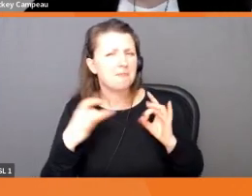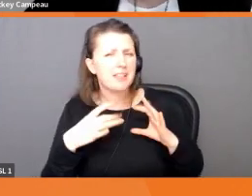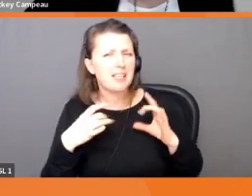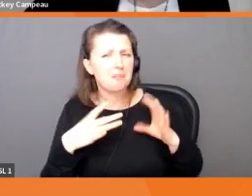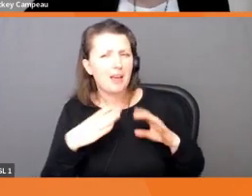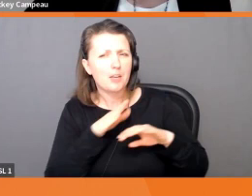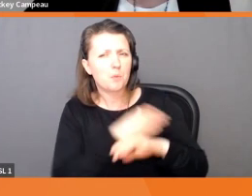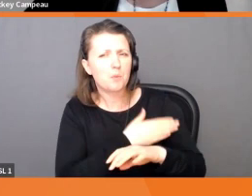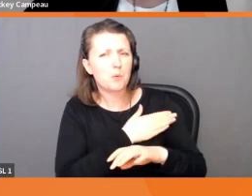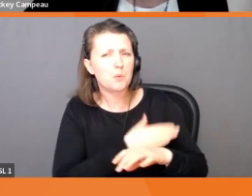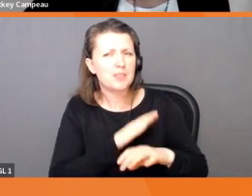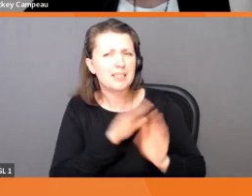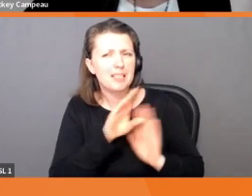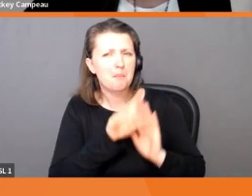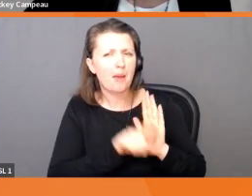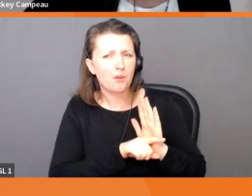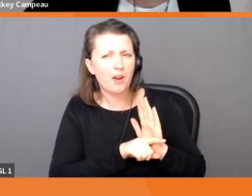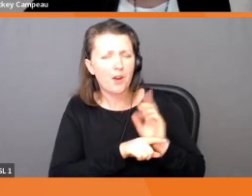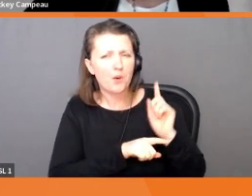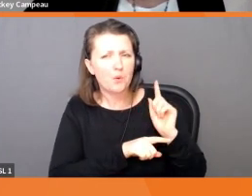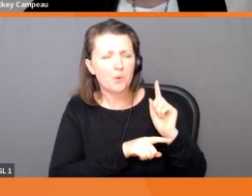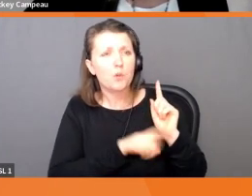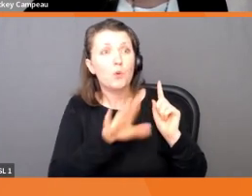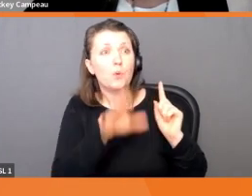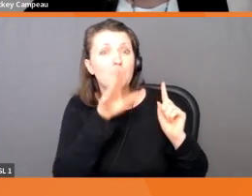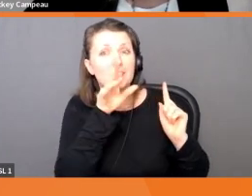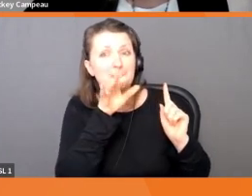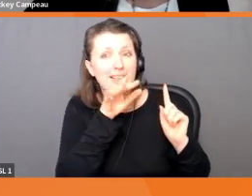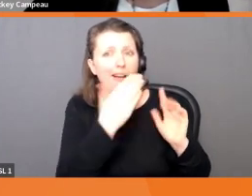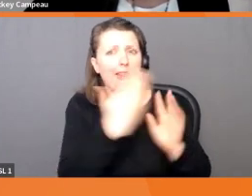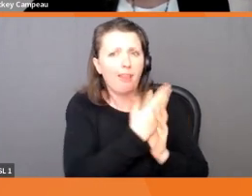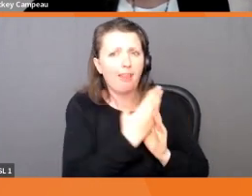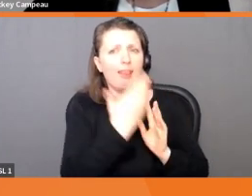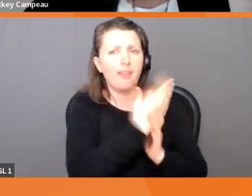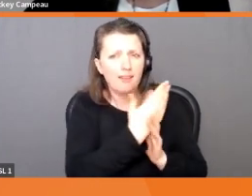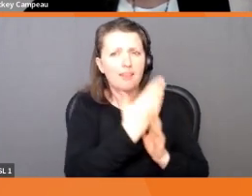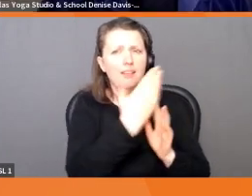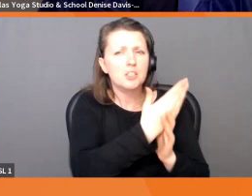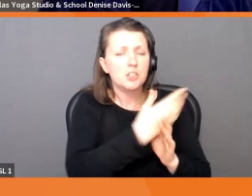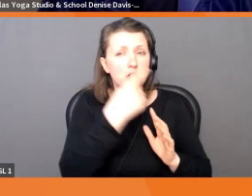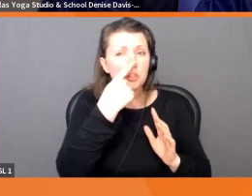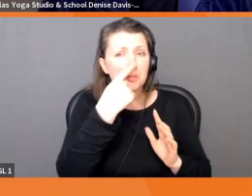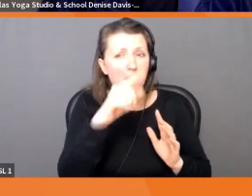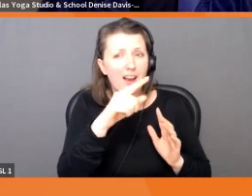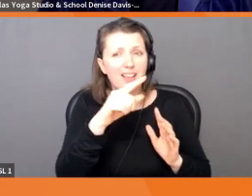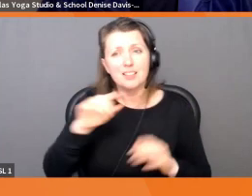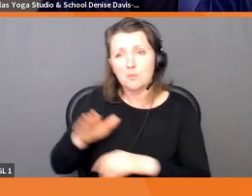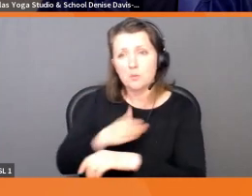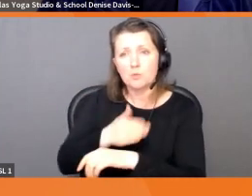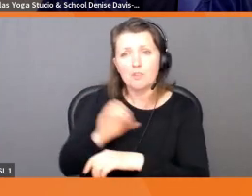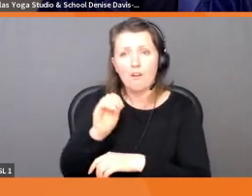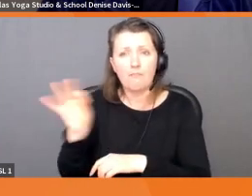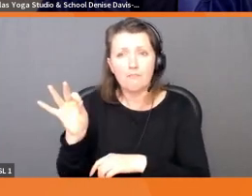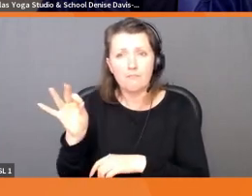in the background is almost making your voice a little choppy. Can we turn off the music while you present? How's that? Is